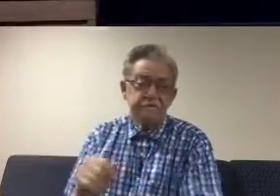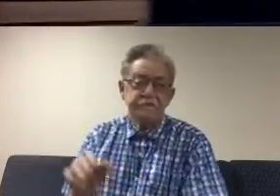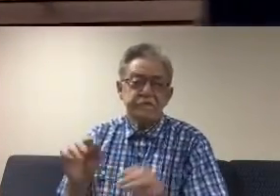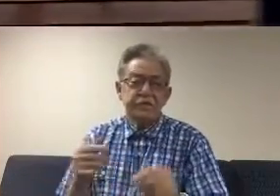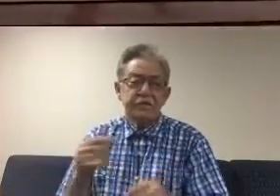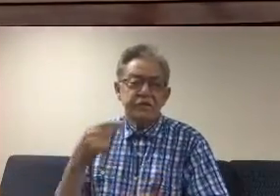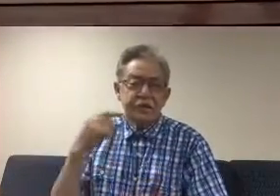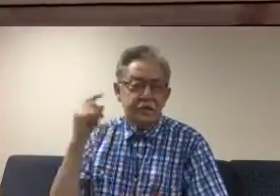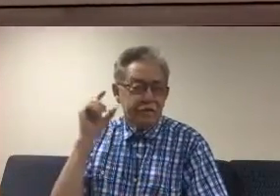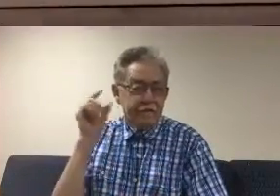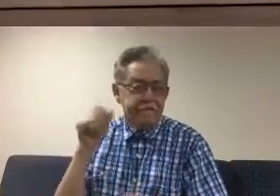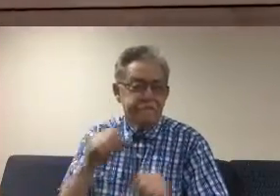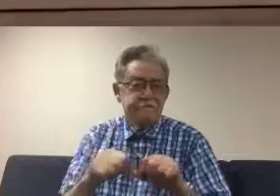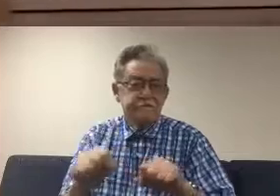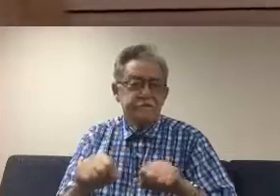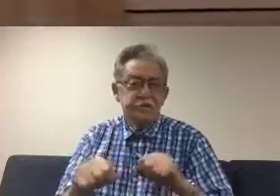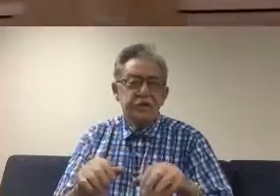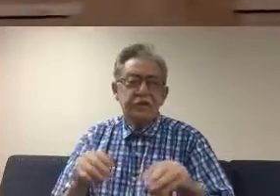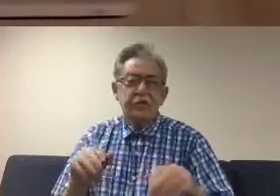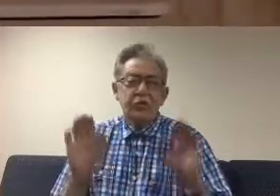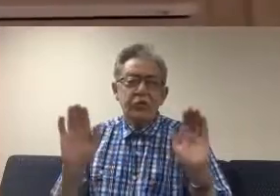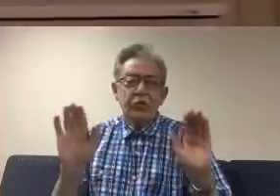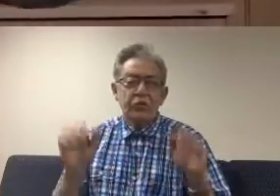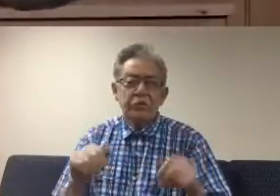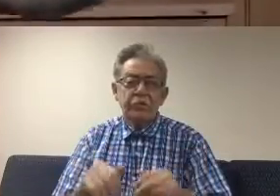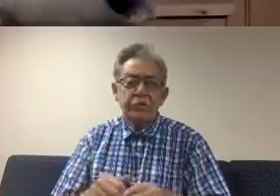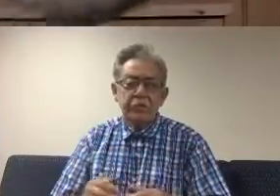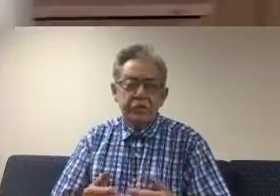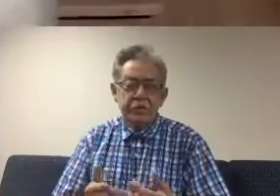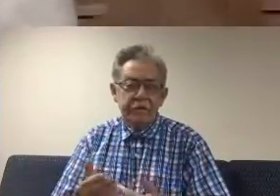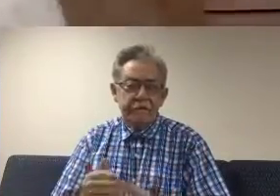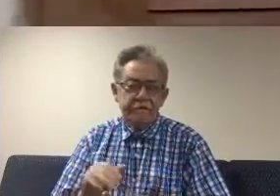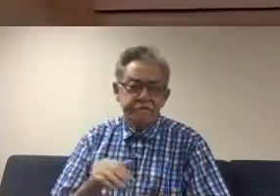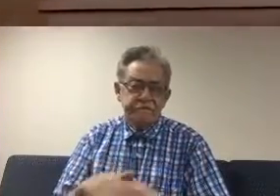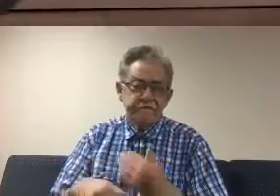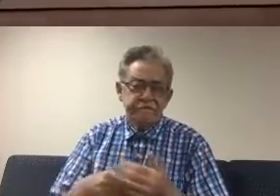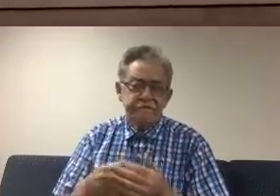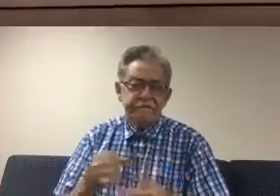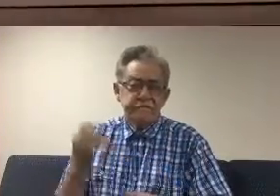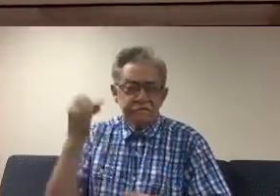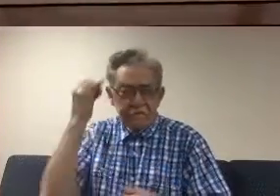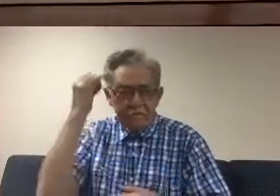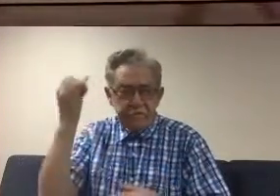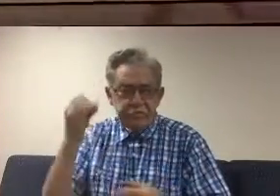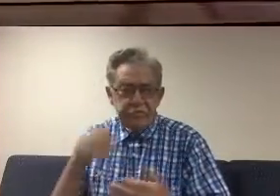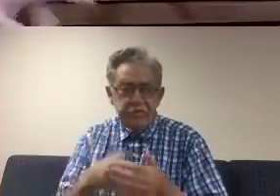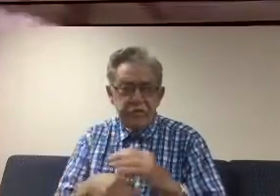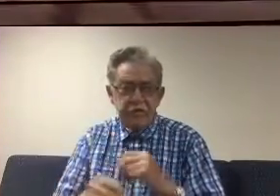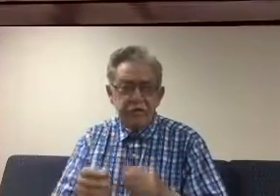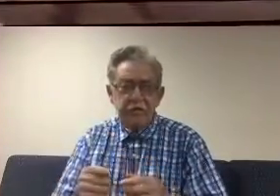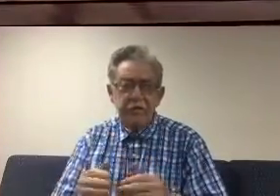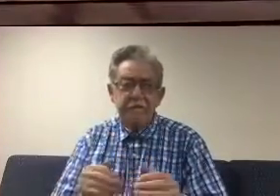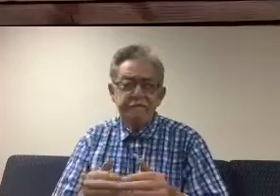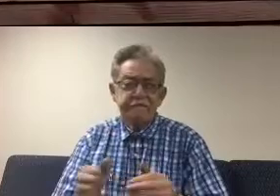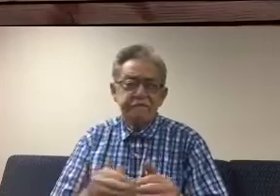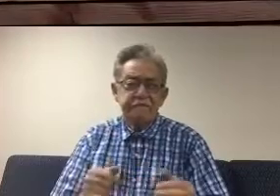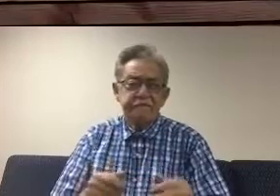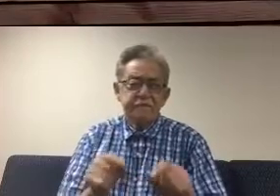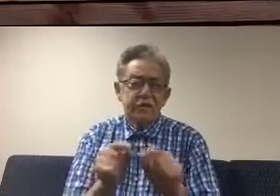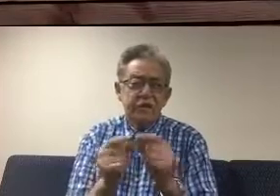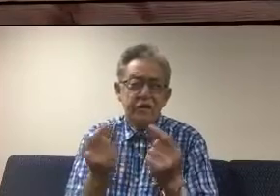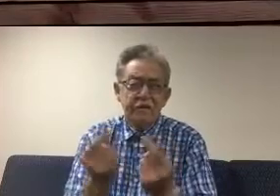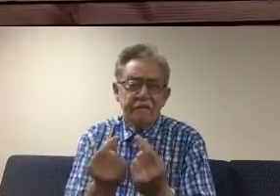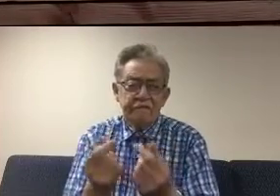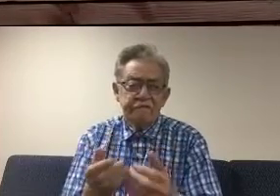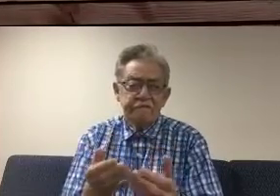things certainly to that, but that certainly overruns the idea that every single one of us, from whatever group we're from, is